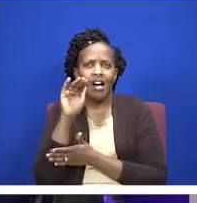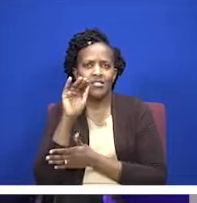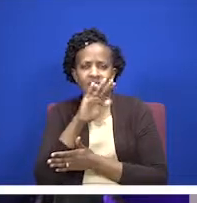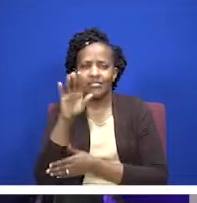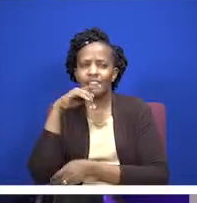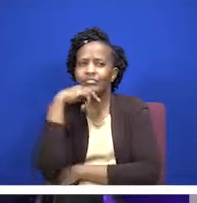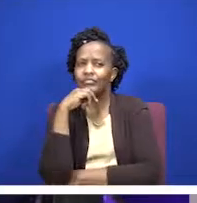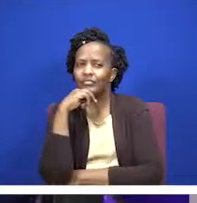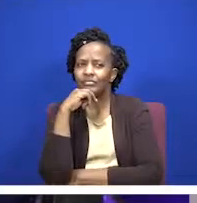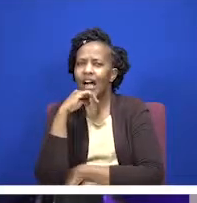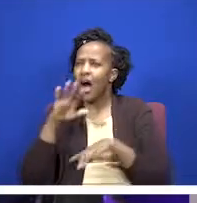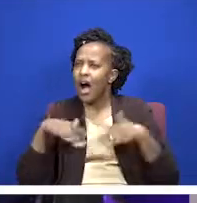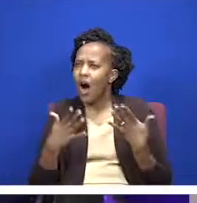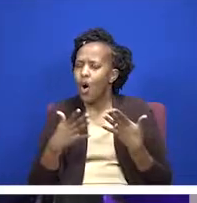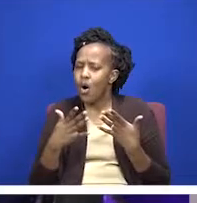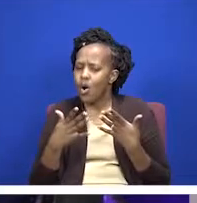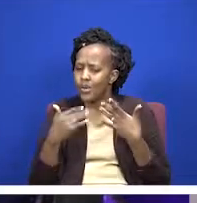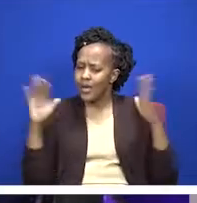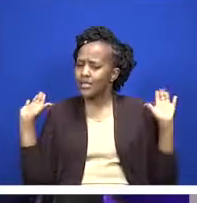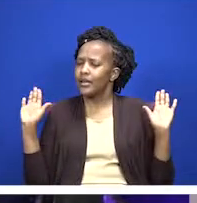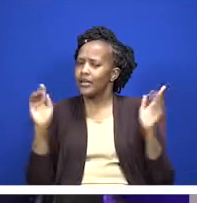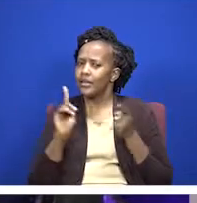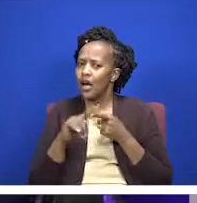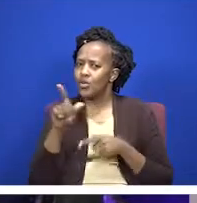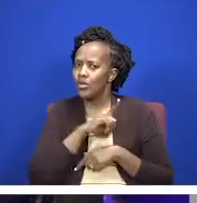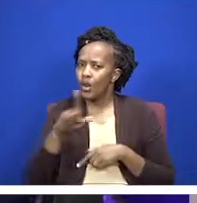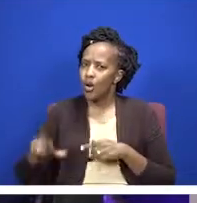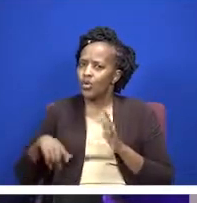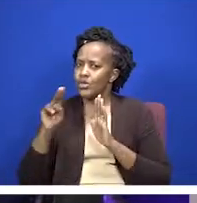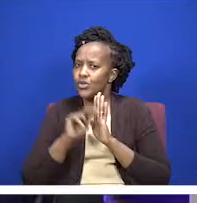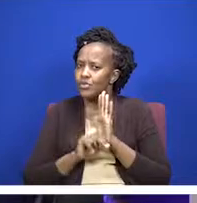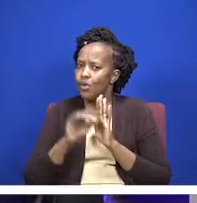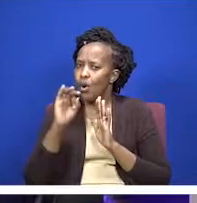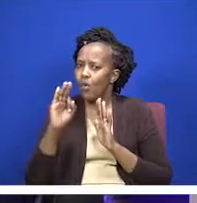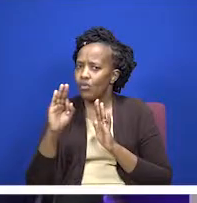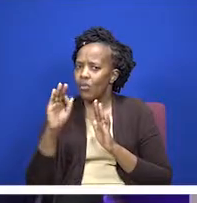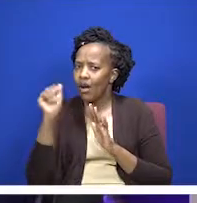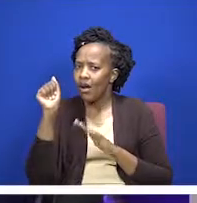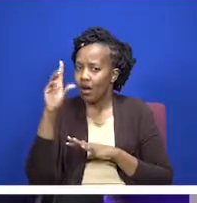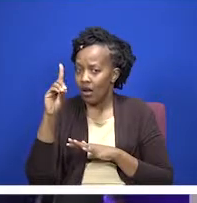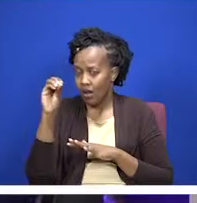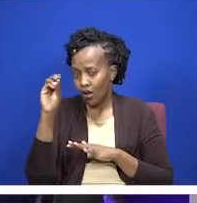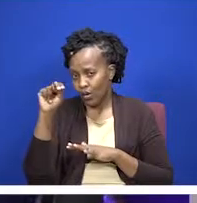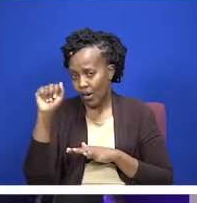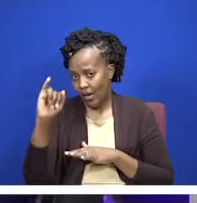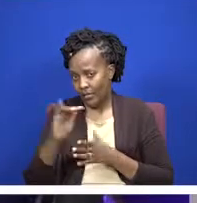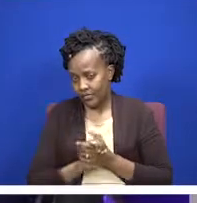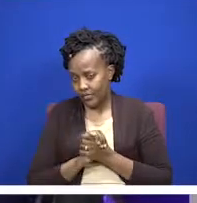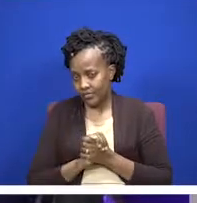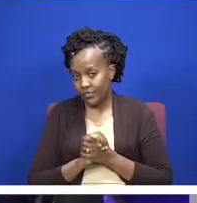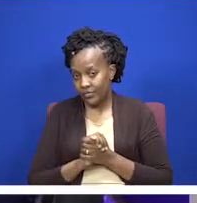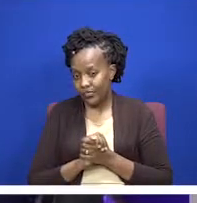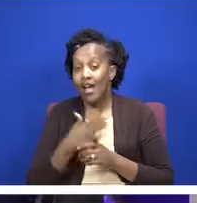how will I submit to the lordship of this Adonai? And you're wondering where to start from. I